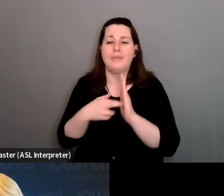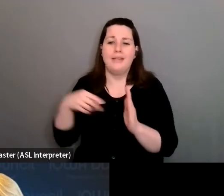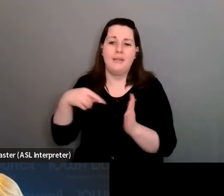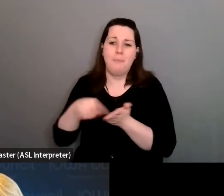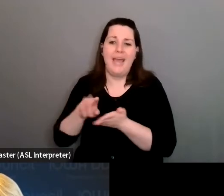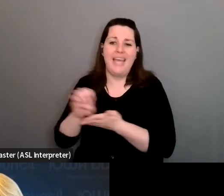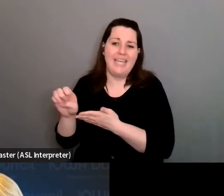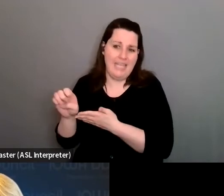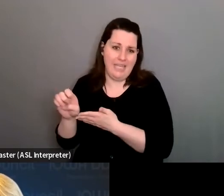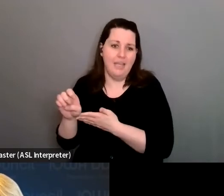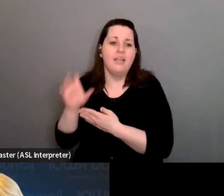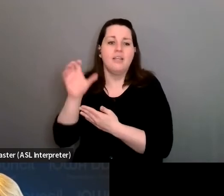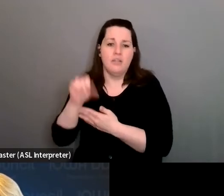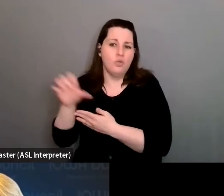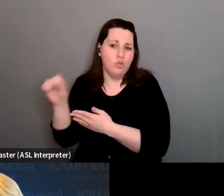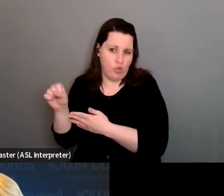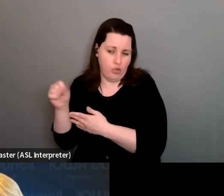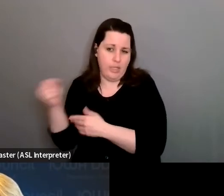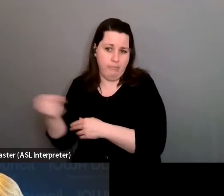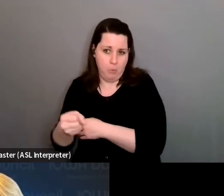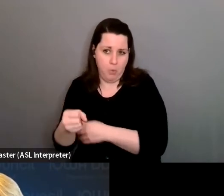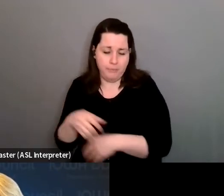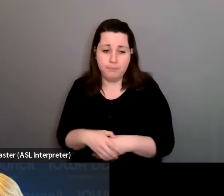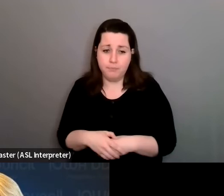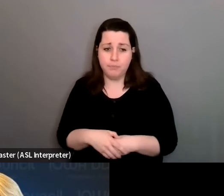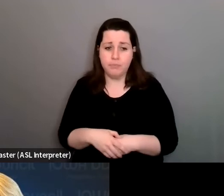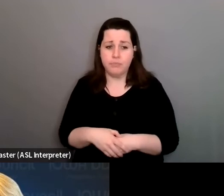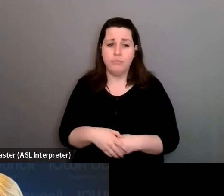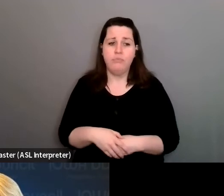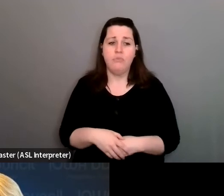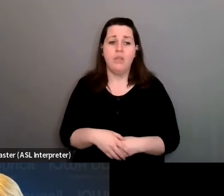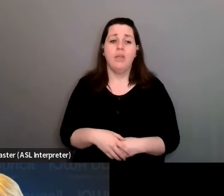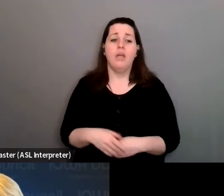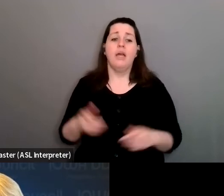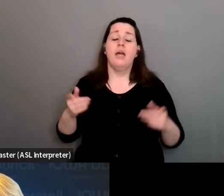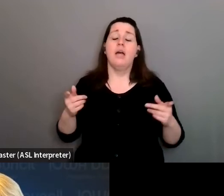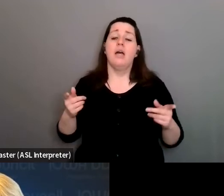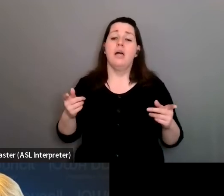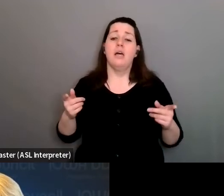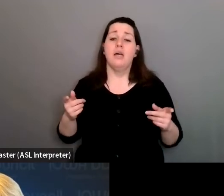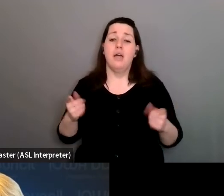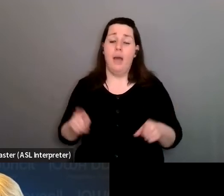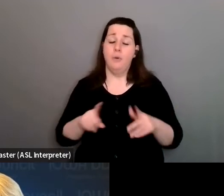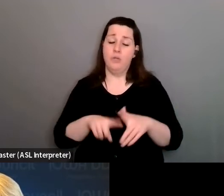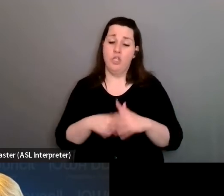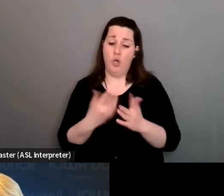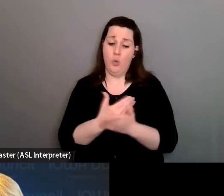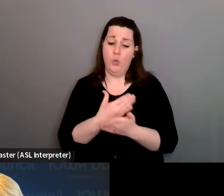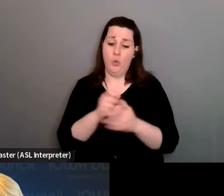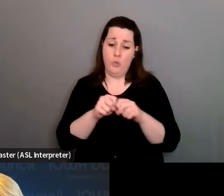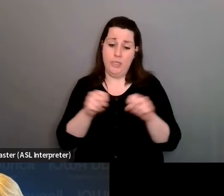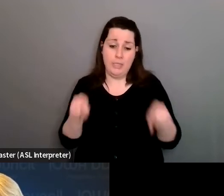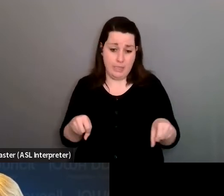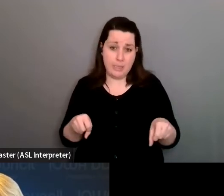Social Security Administration. Again, one of the changes when we went to this new system in on